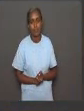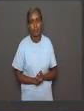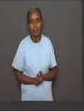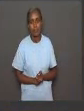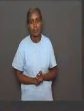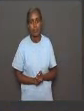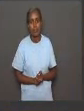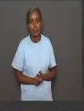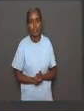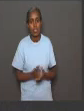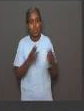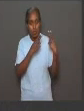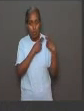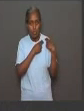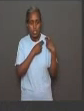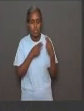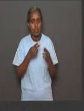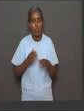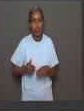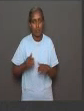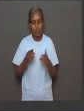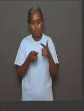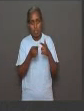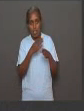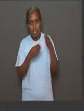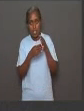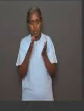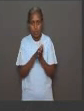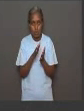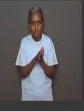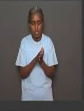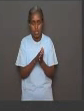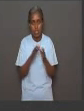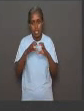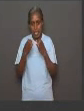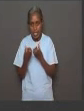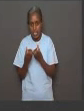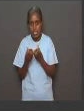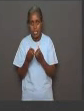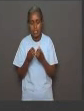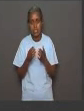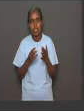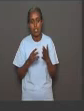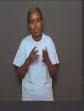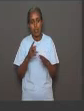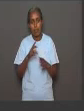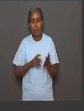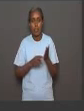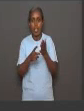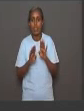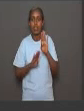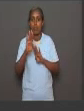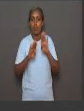The officers of a high school senior class are planning to rent